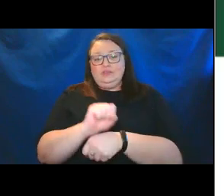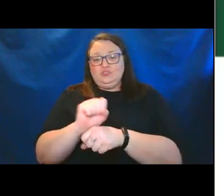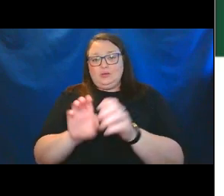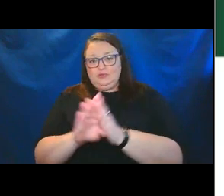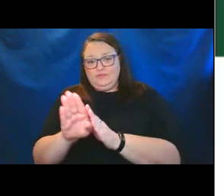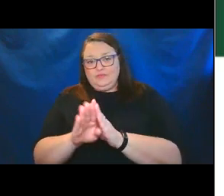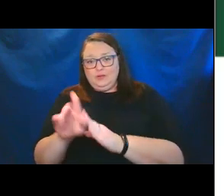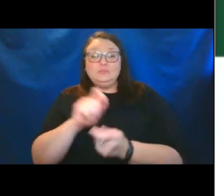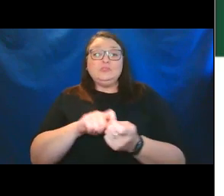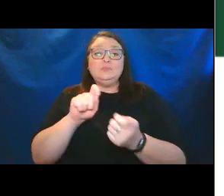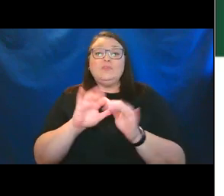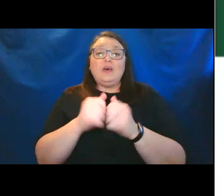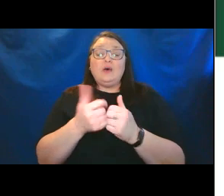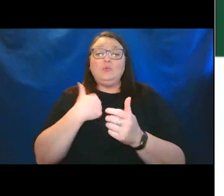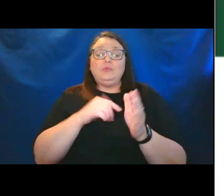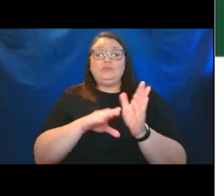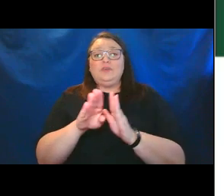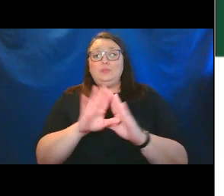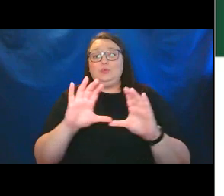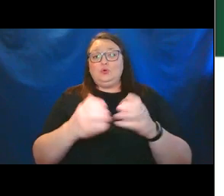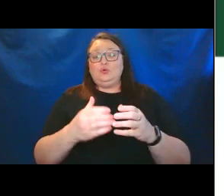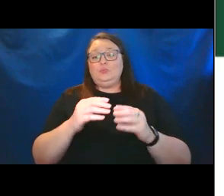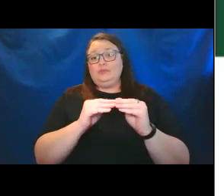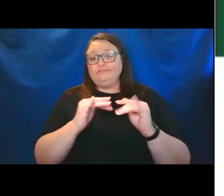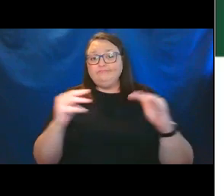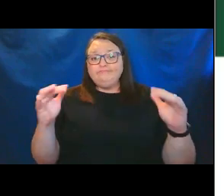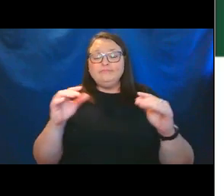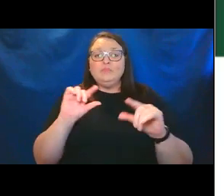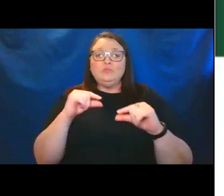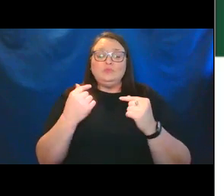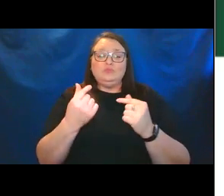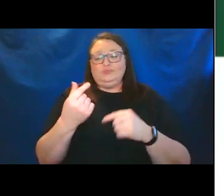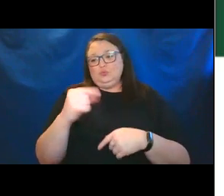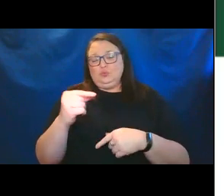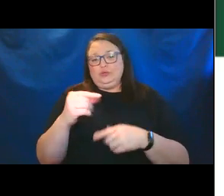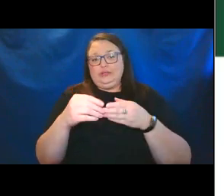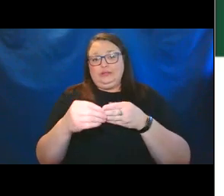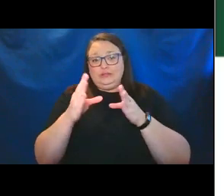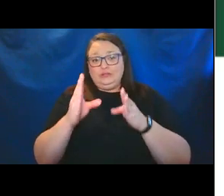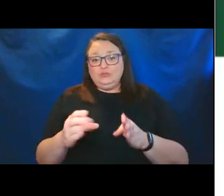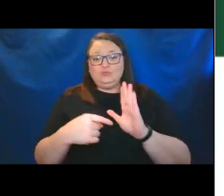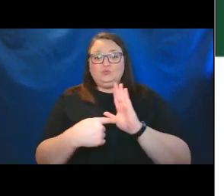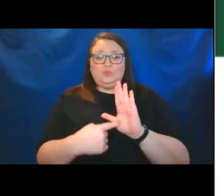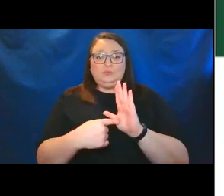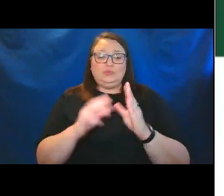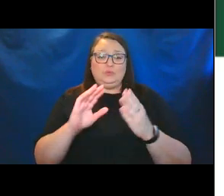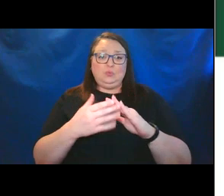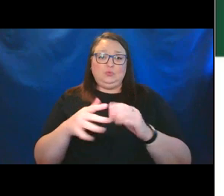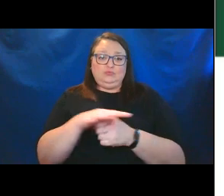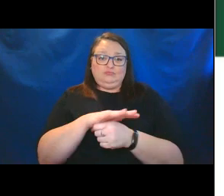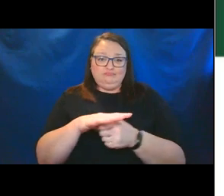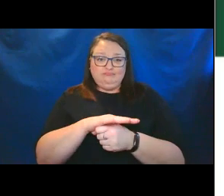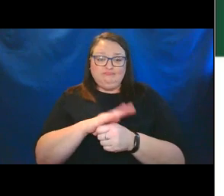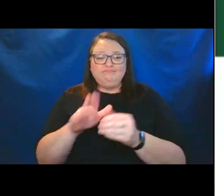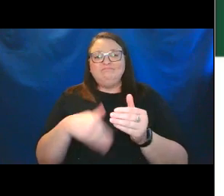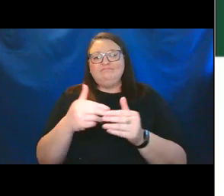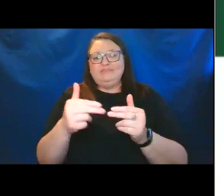are we developing a group of diverse green leaders representative of the communities here locally? You can head to the next